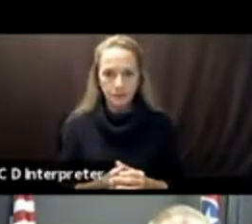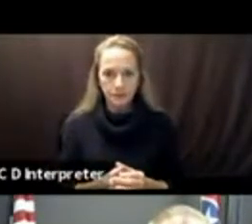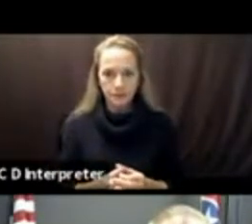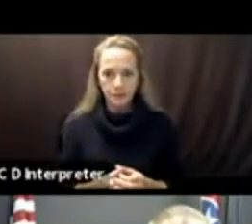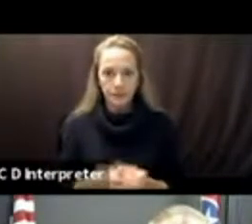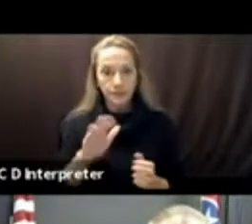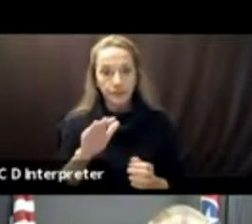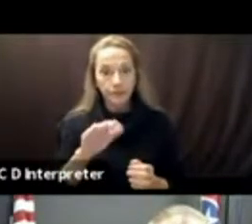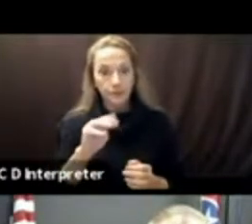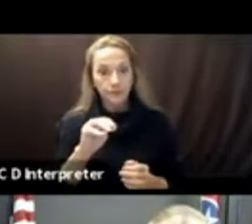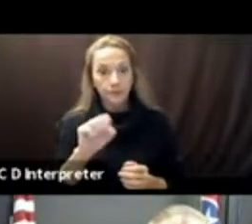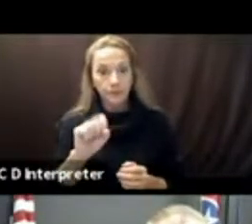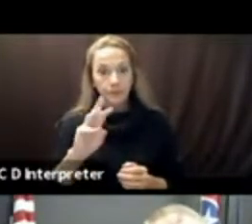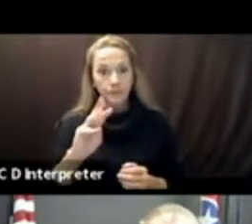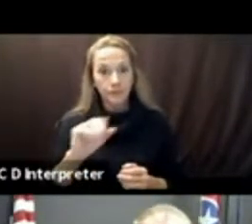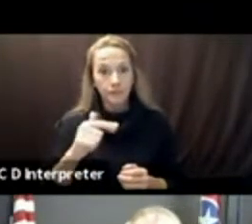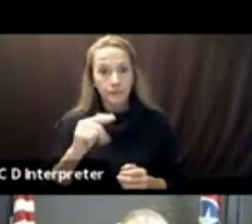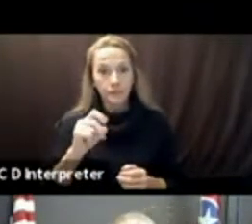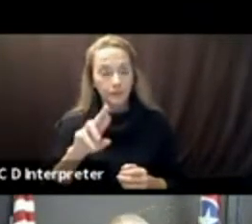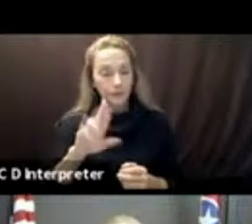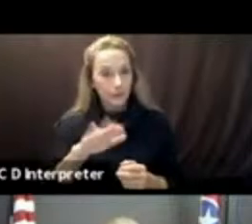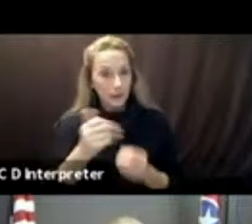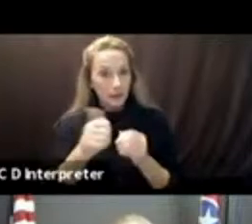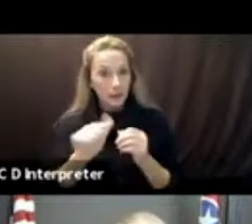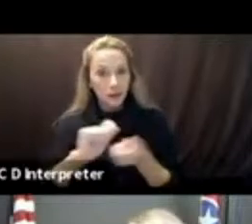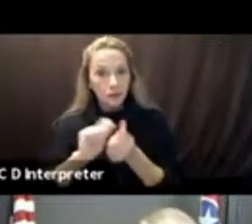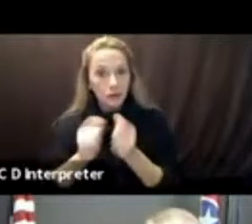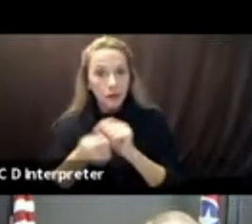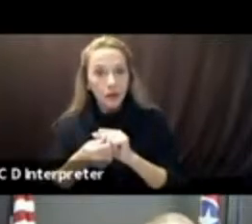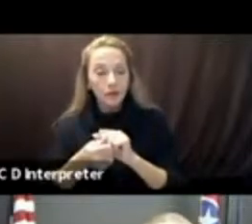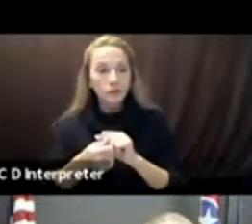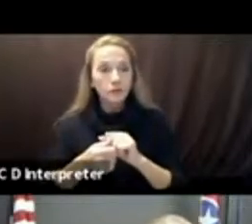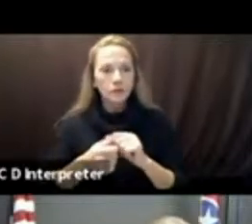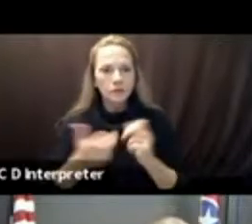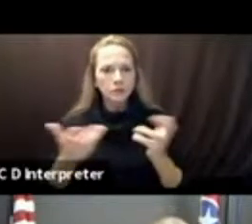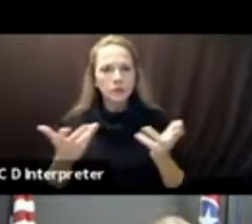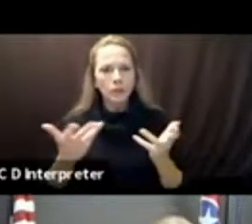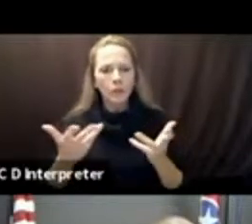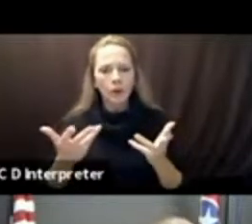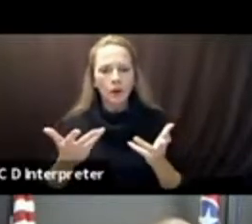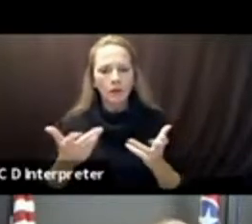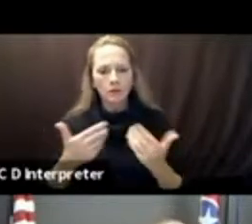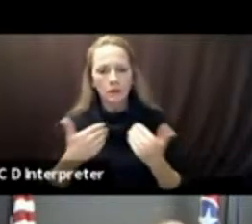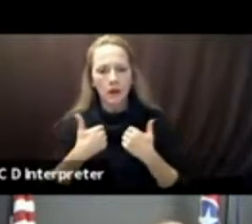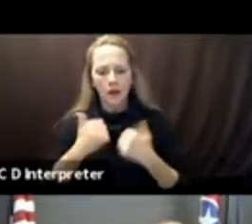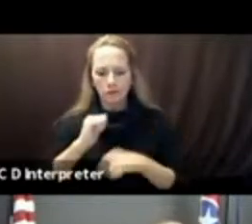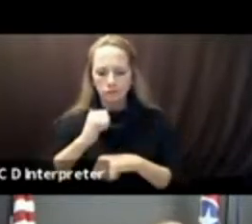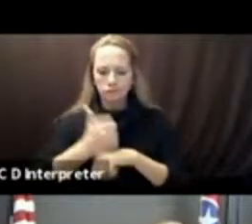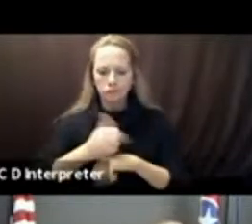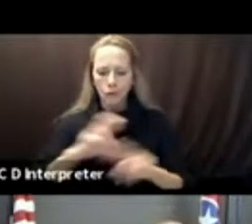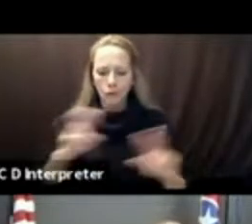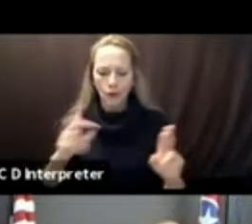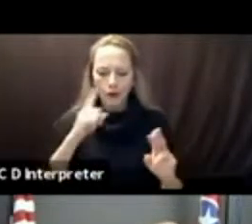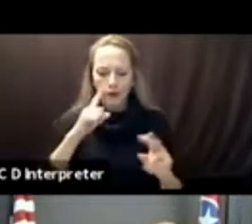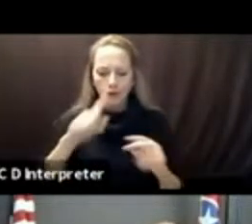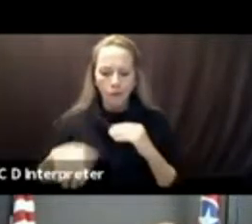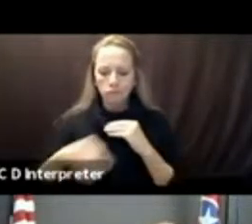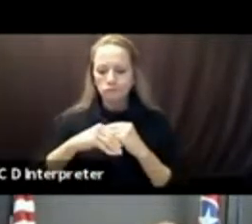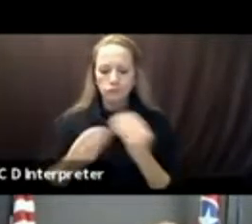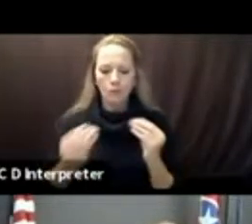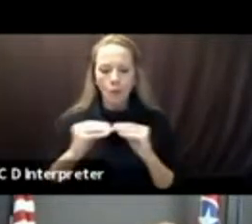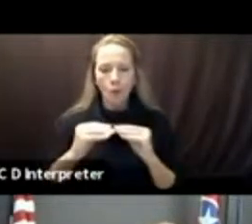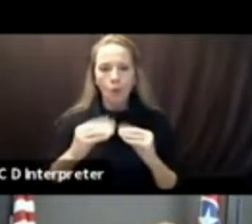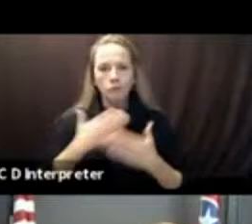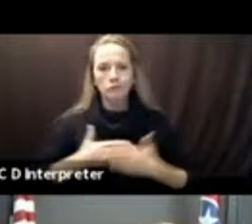Ms. Wagner, any changes to or anything, what's in place for extracurricular activities